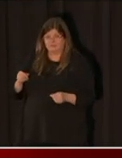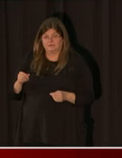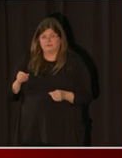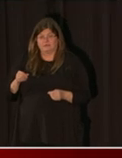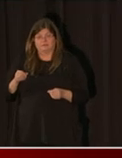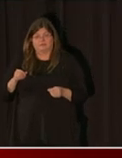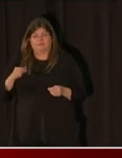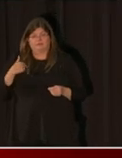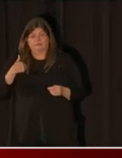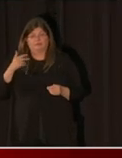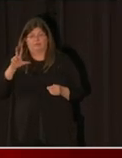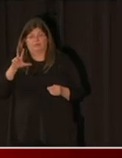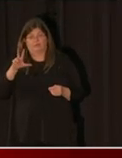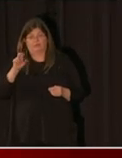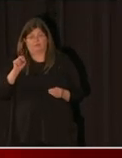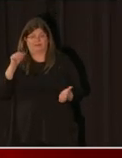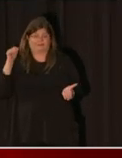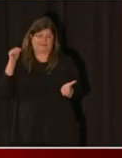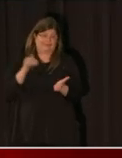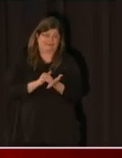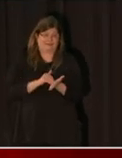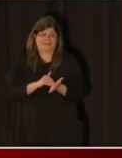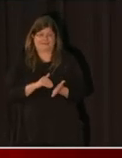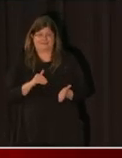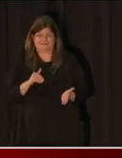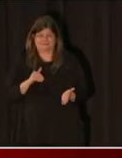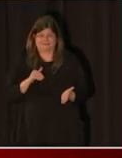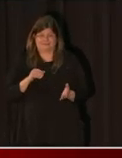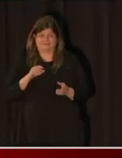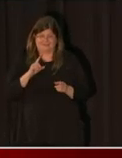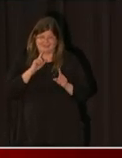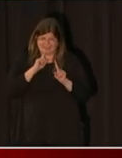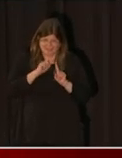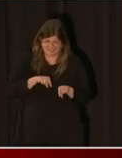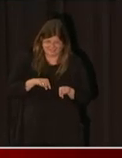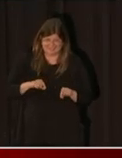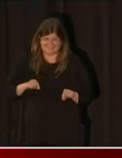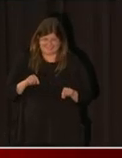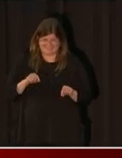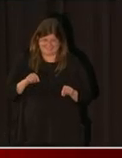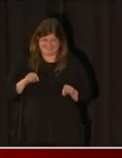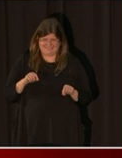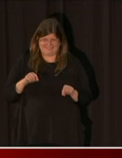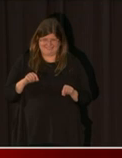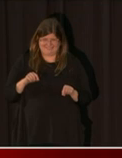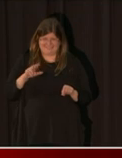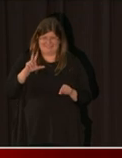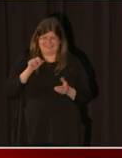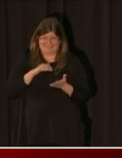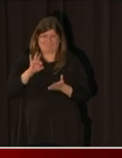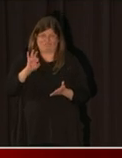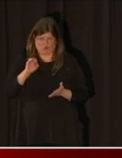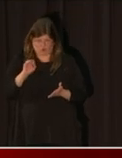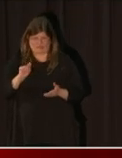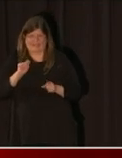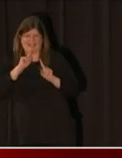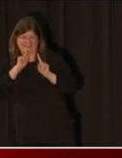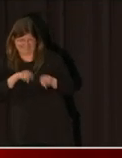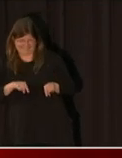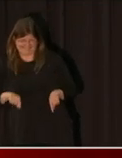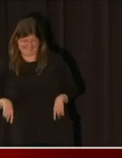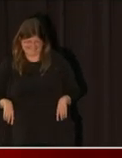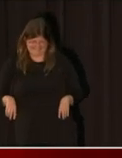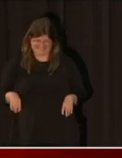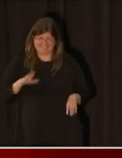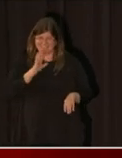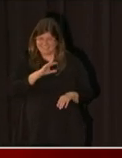to the previous question is we're looking for ways to do more testing. We know, and it's very clear, that to get back open,